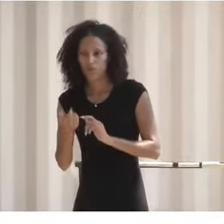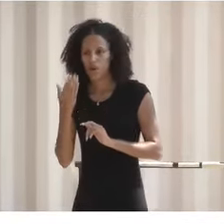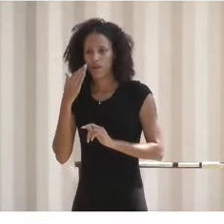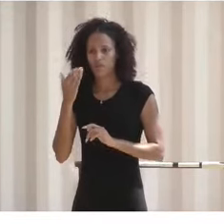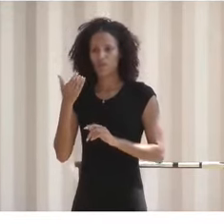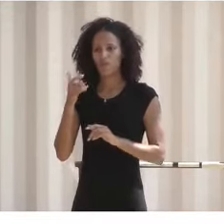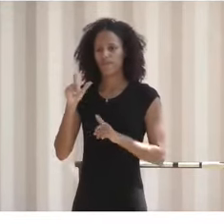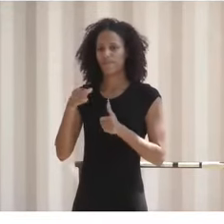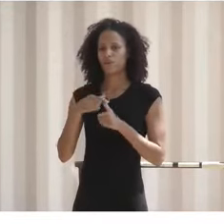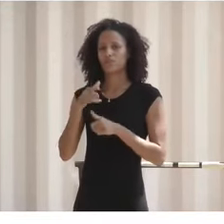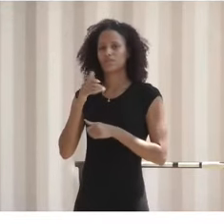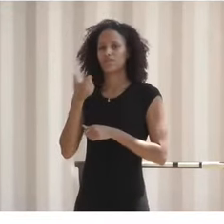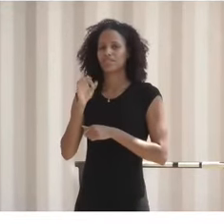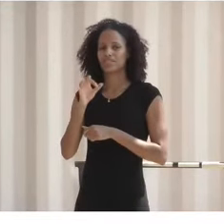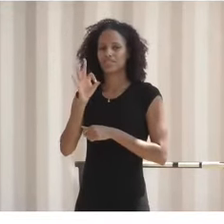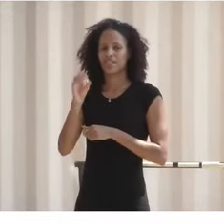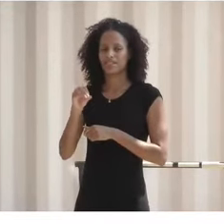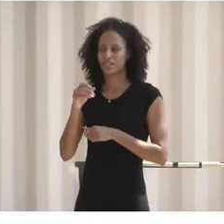579 women,